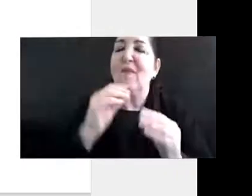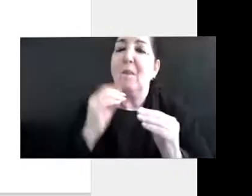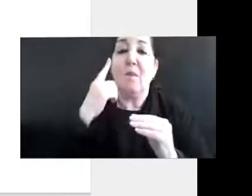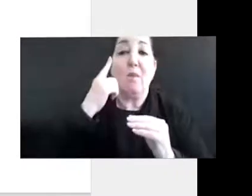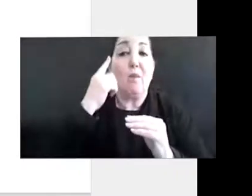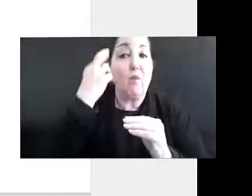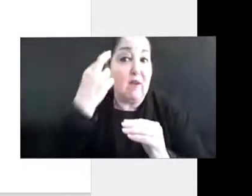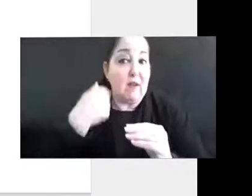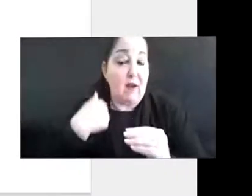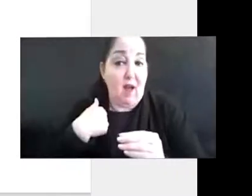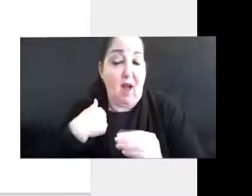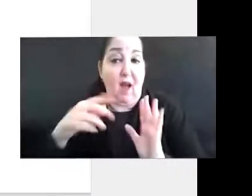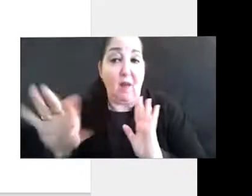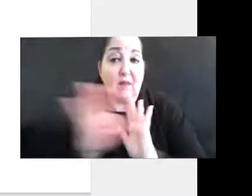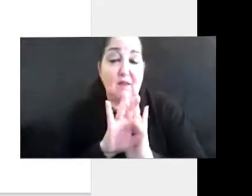I am choosing to